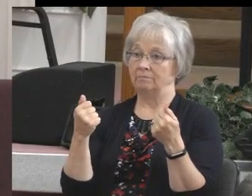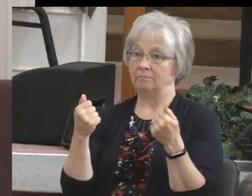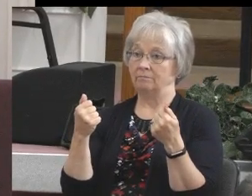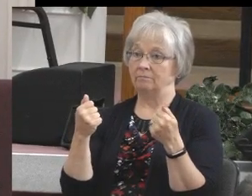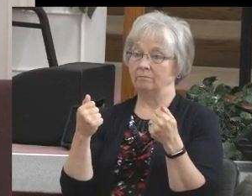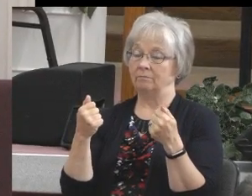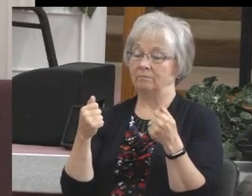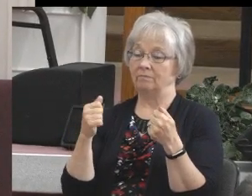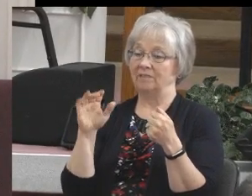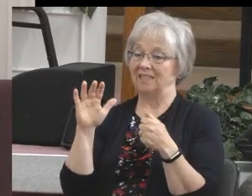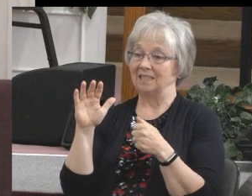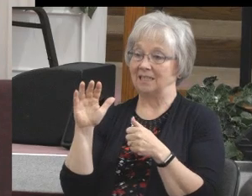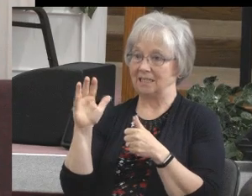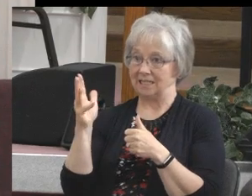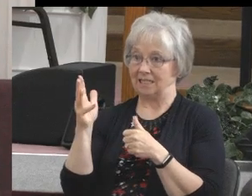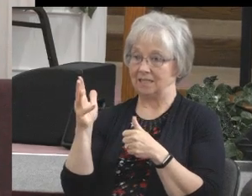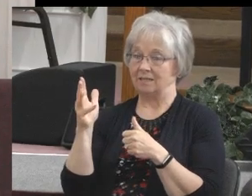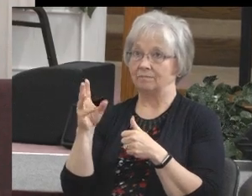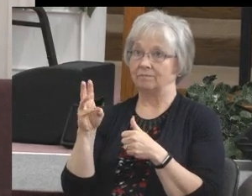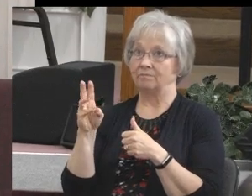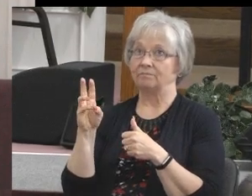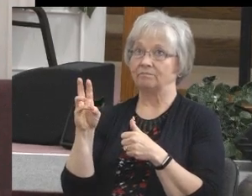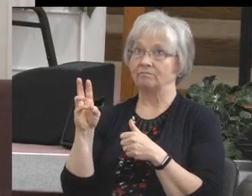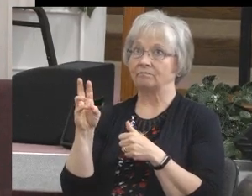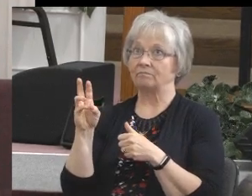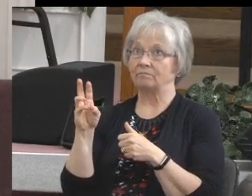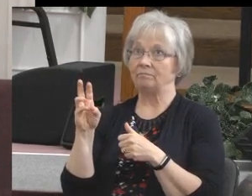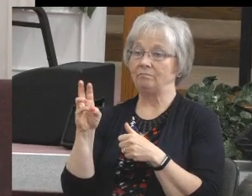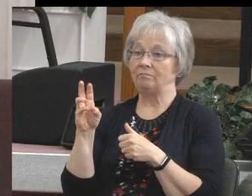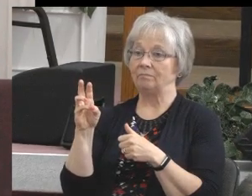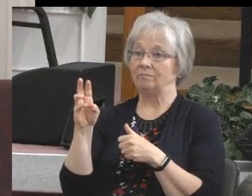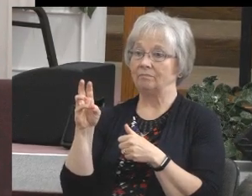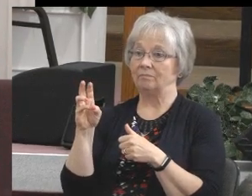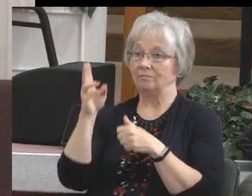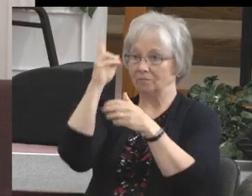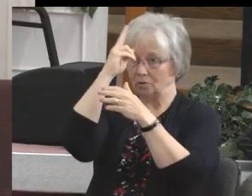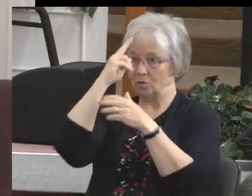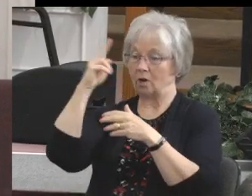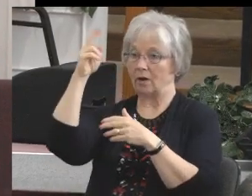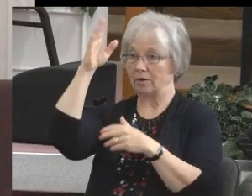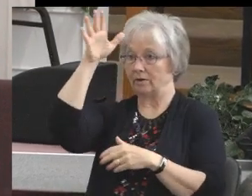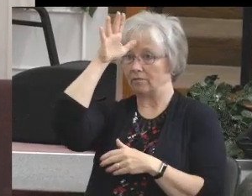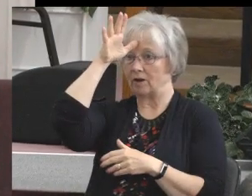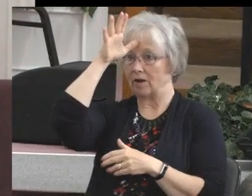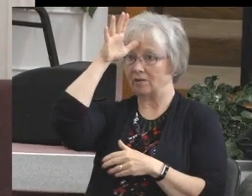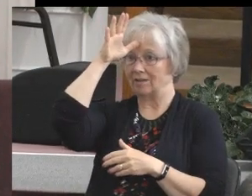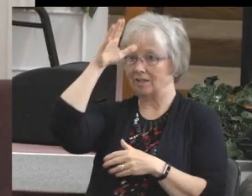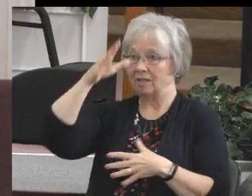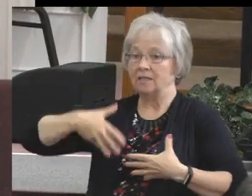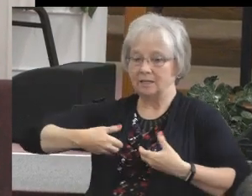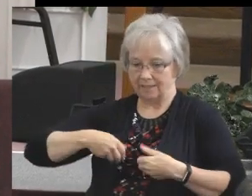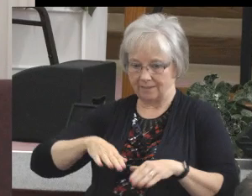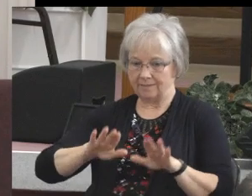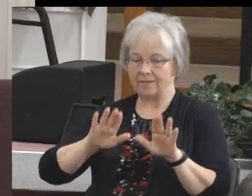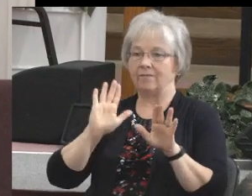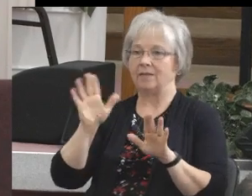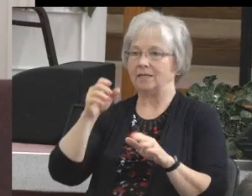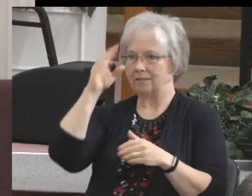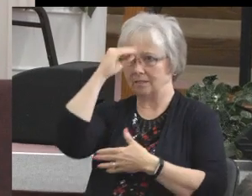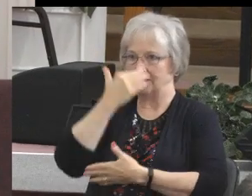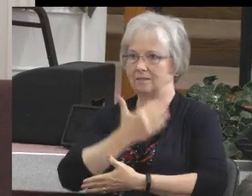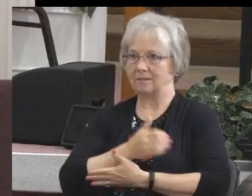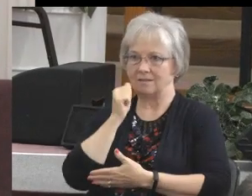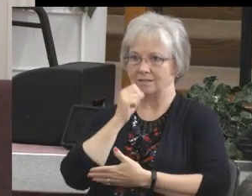The tenth fold is a tribute to Father, for he too has given his sons and daughters for the defense of our